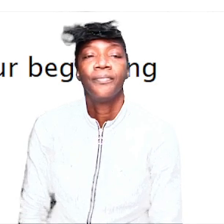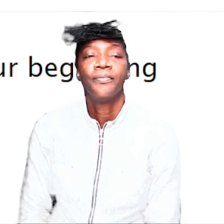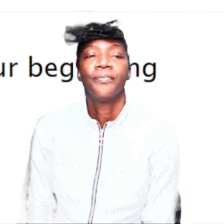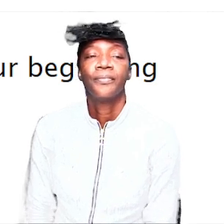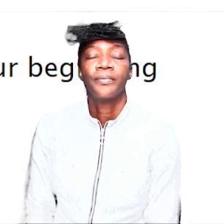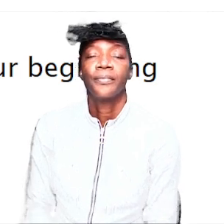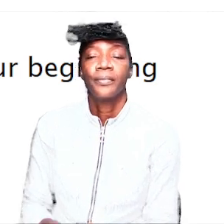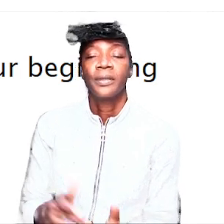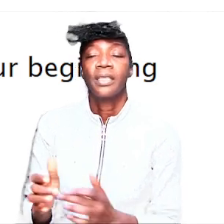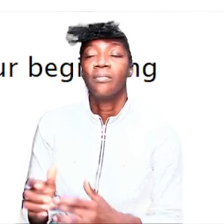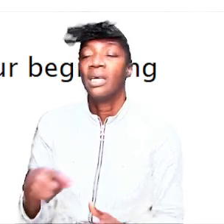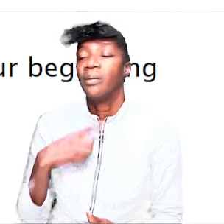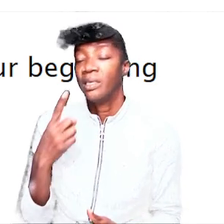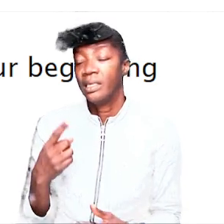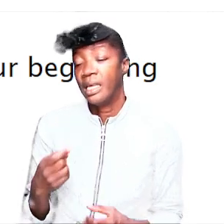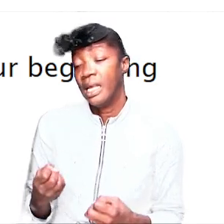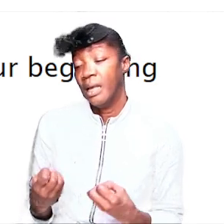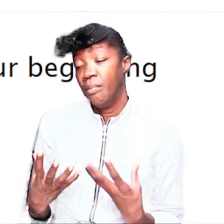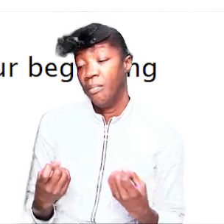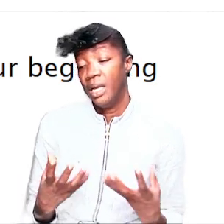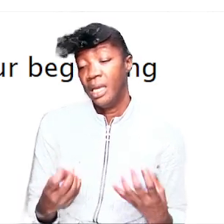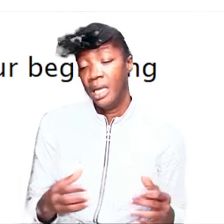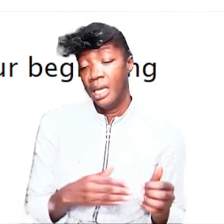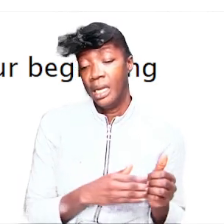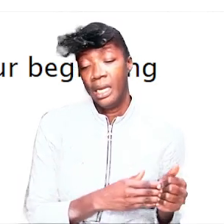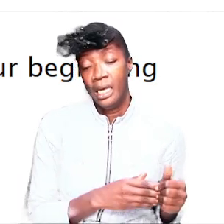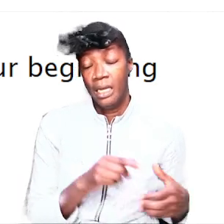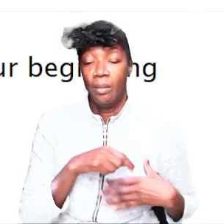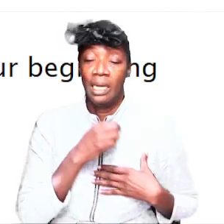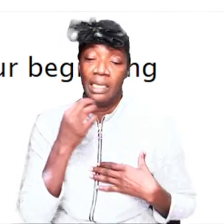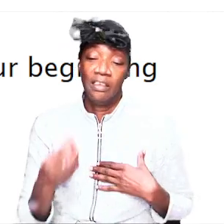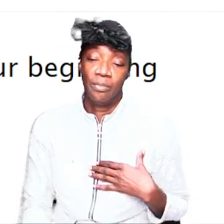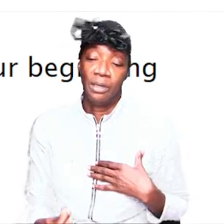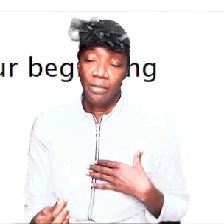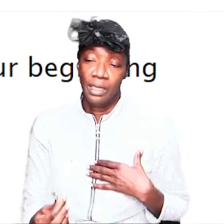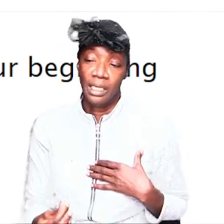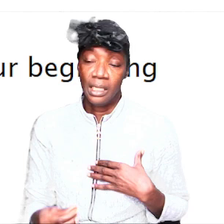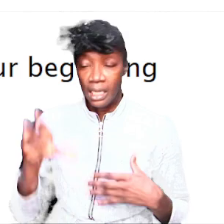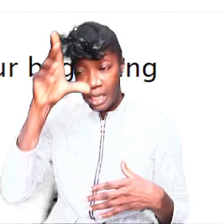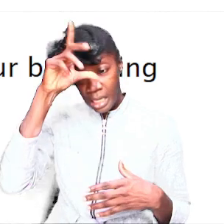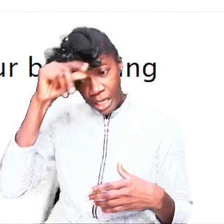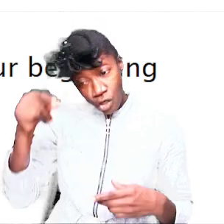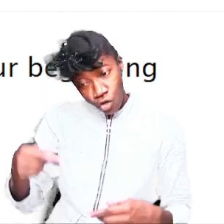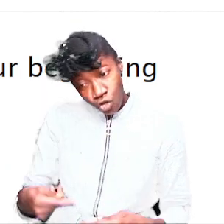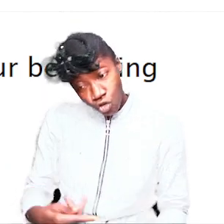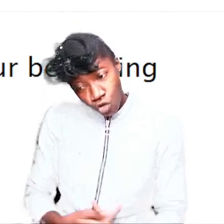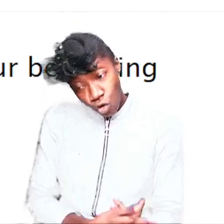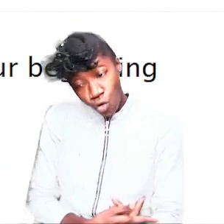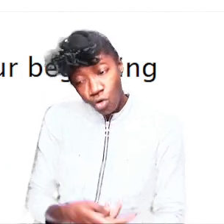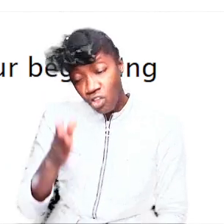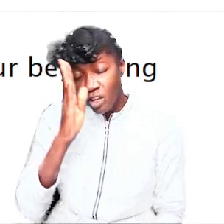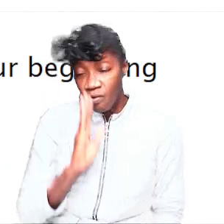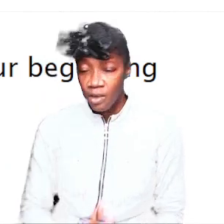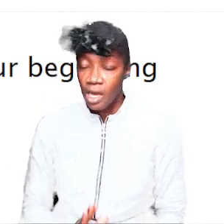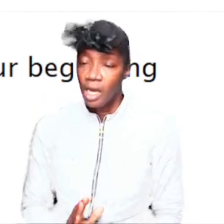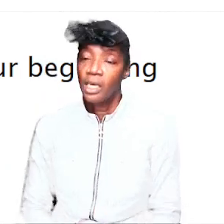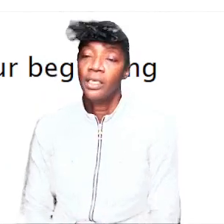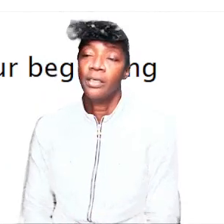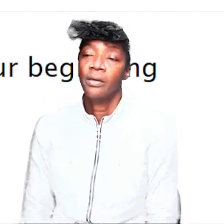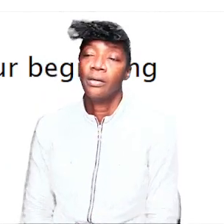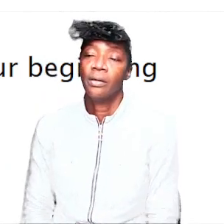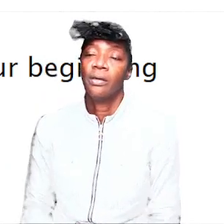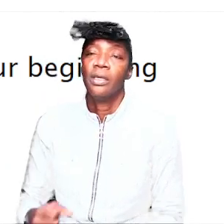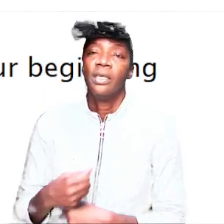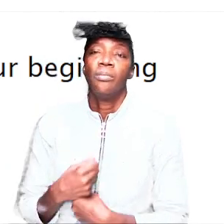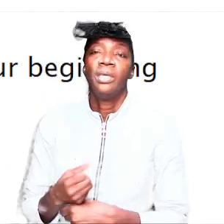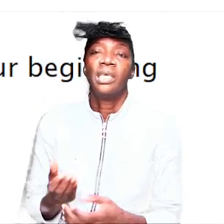The Bible says, as many that are led by the Spirit are the sons of God. So allow him